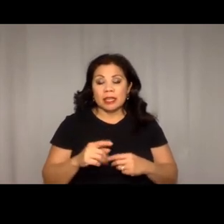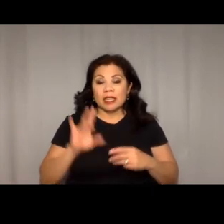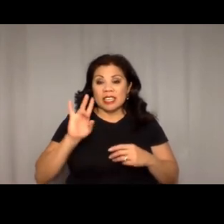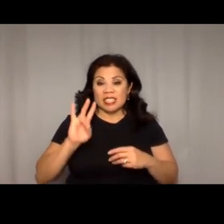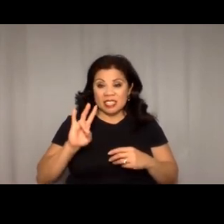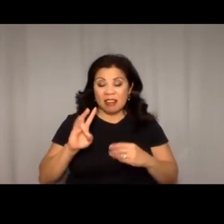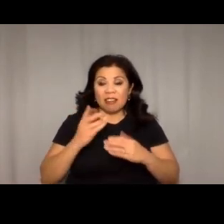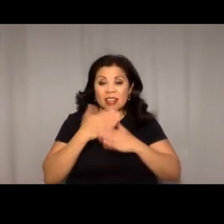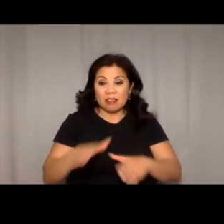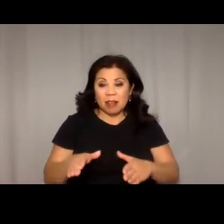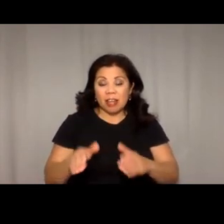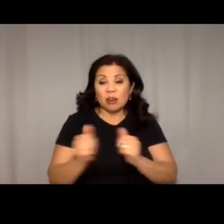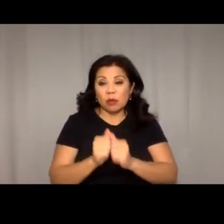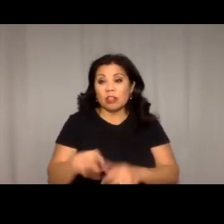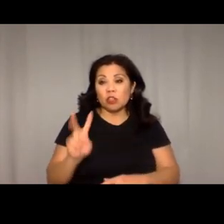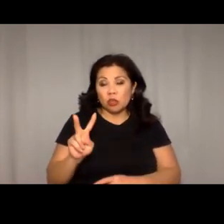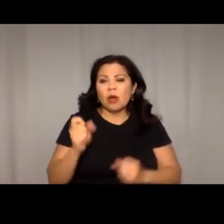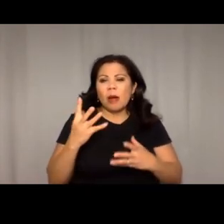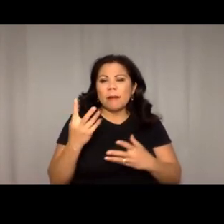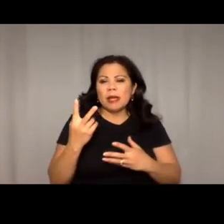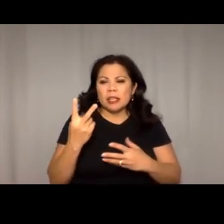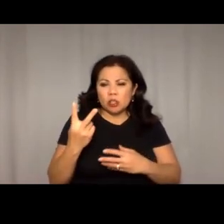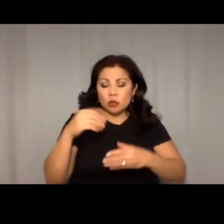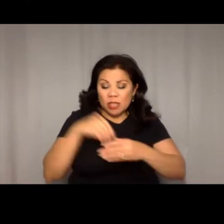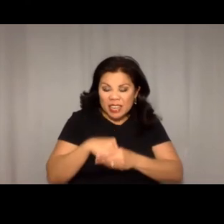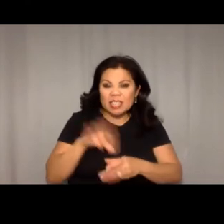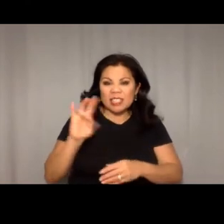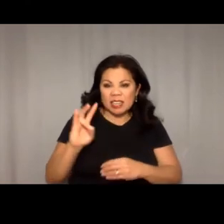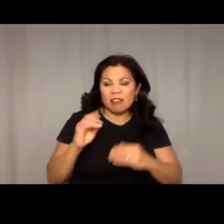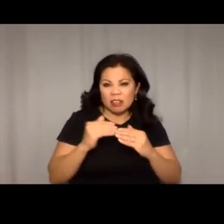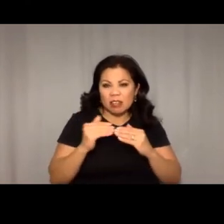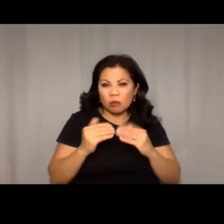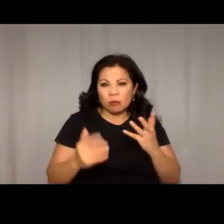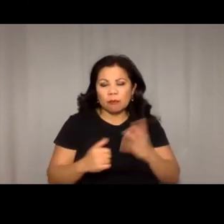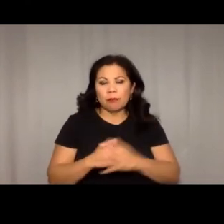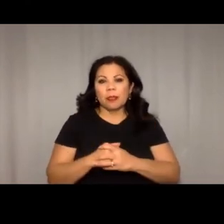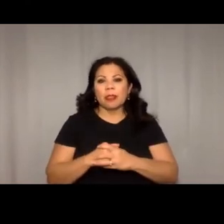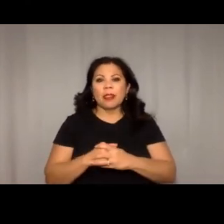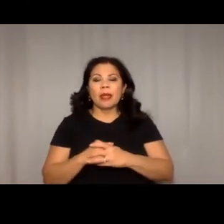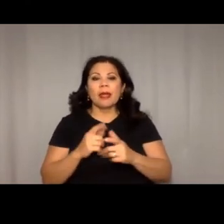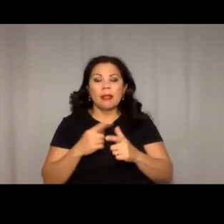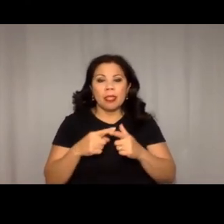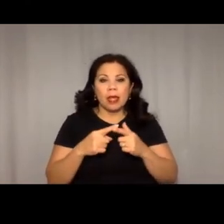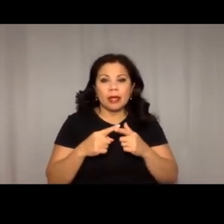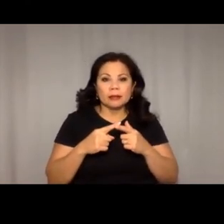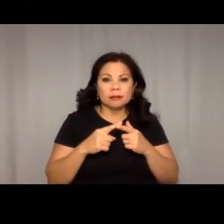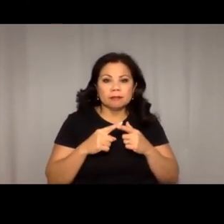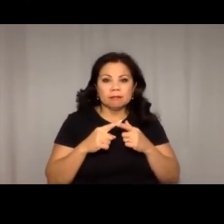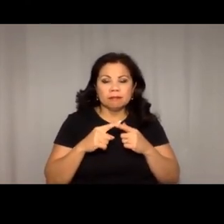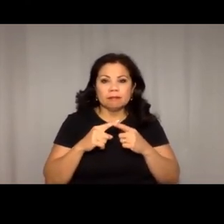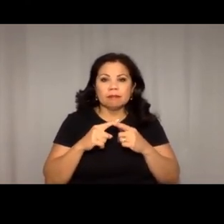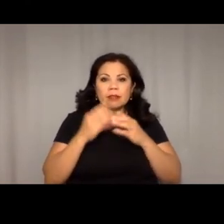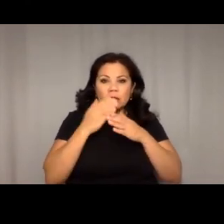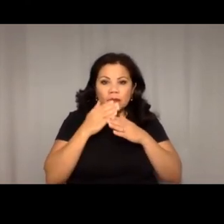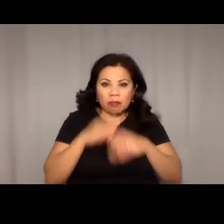what this part is saying. And then you multiply the quotient by the divisor, all right? And then you put it